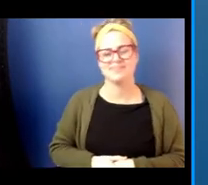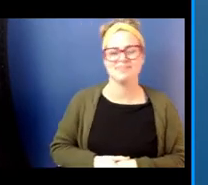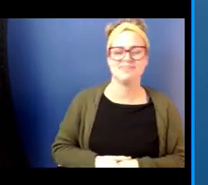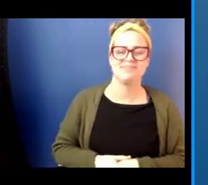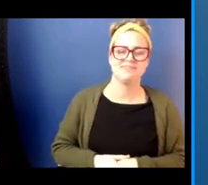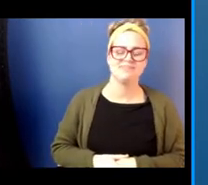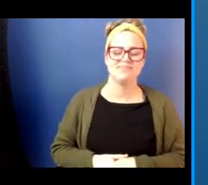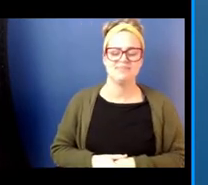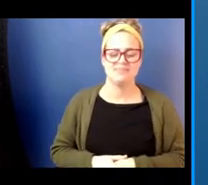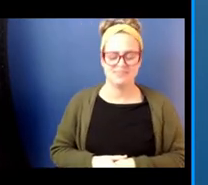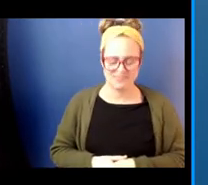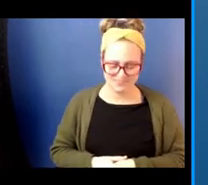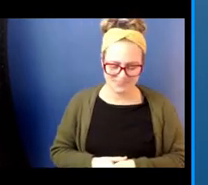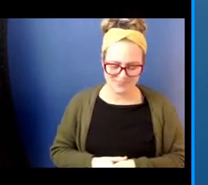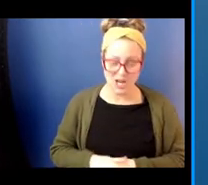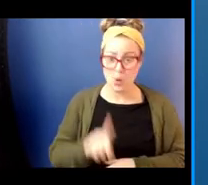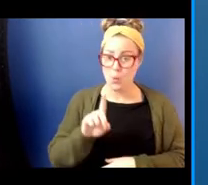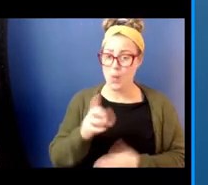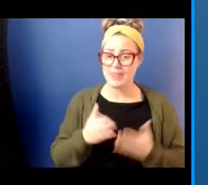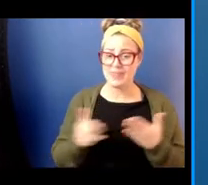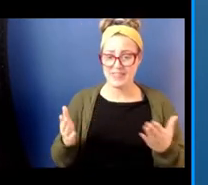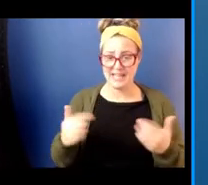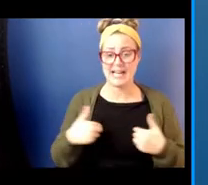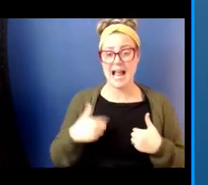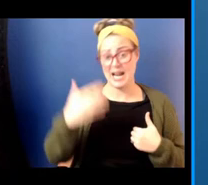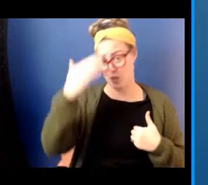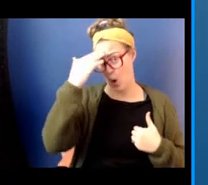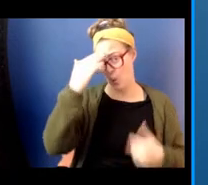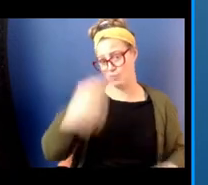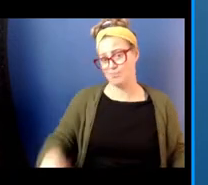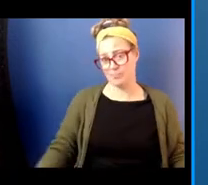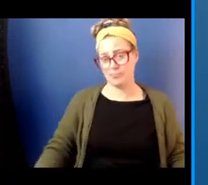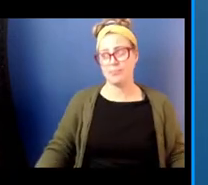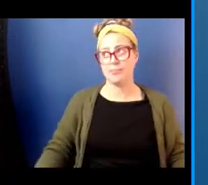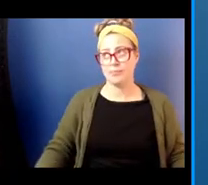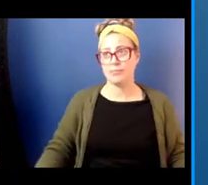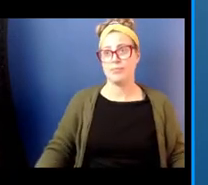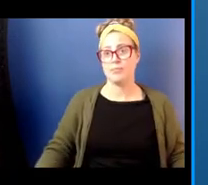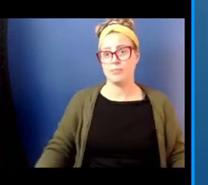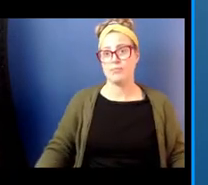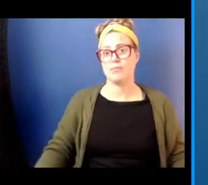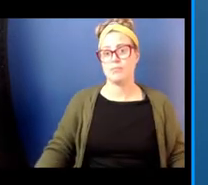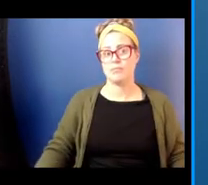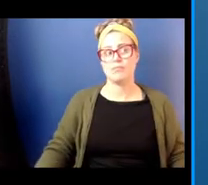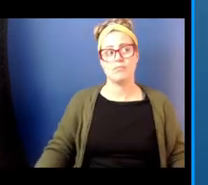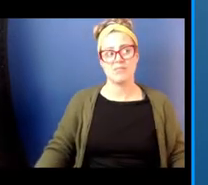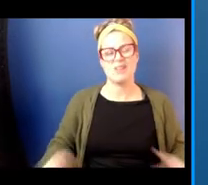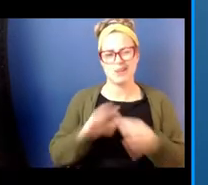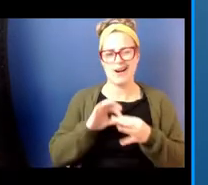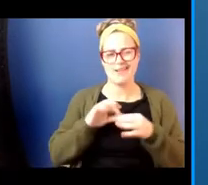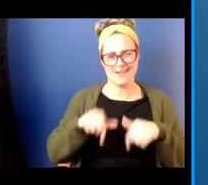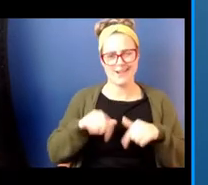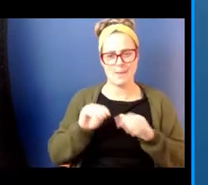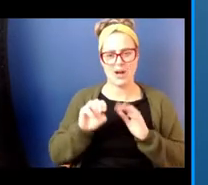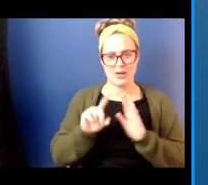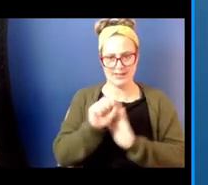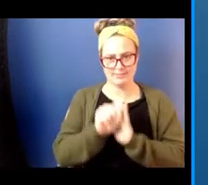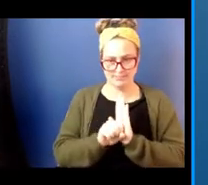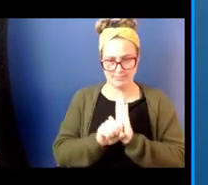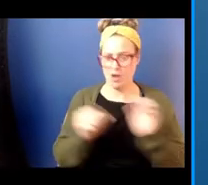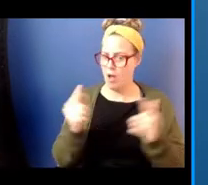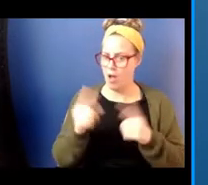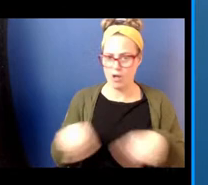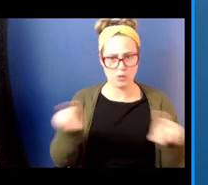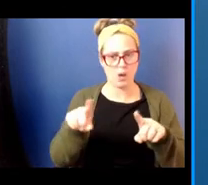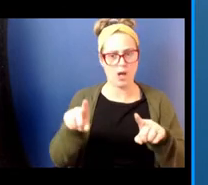and one thing that I know about our state as all of you should know whether you made it through or not we are